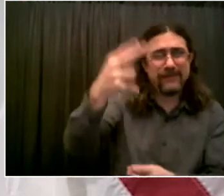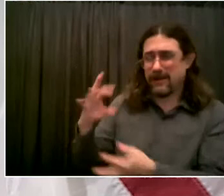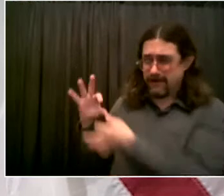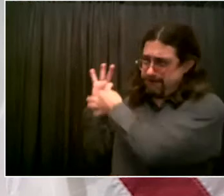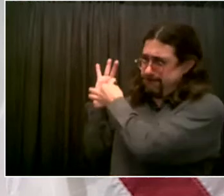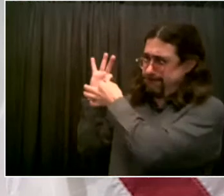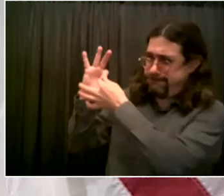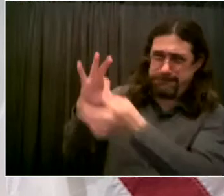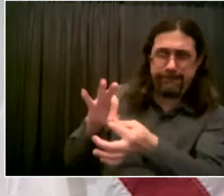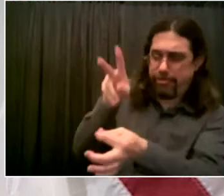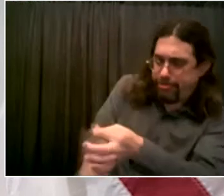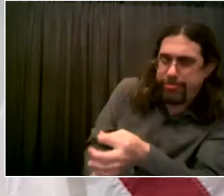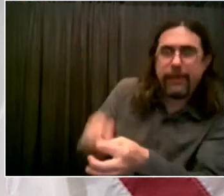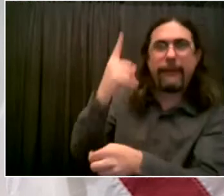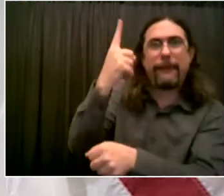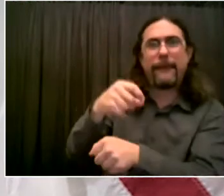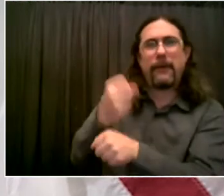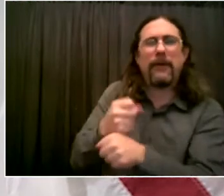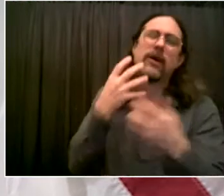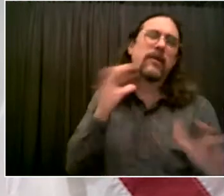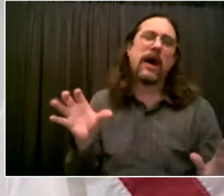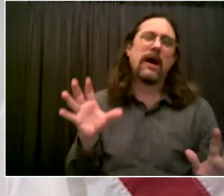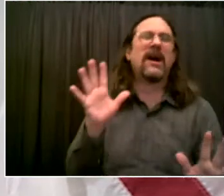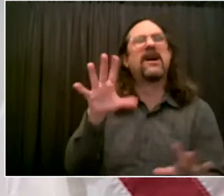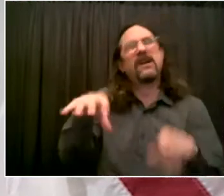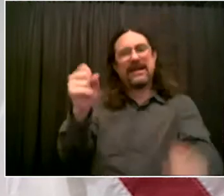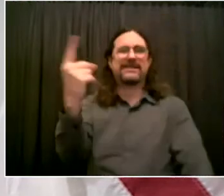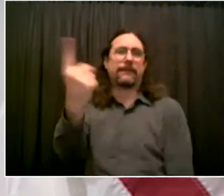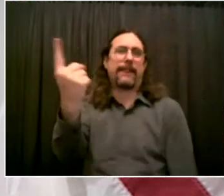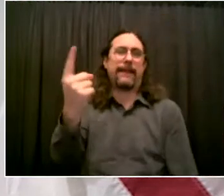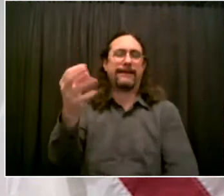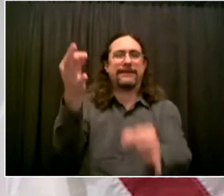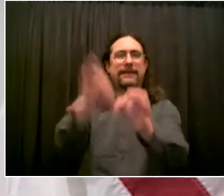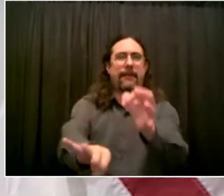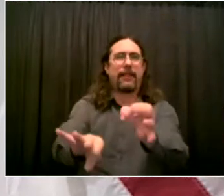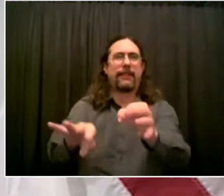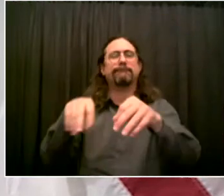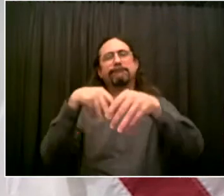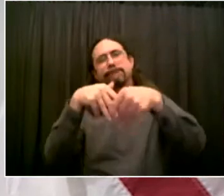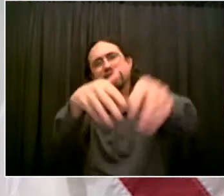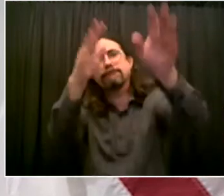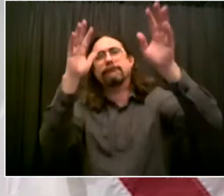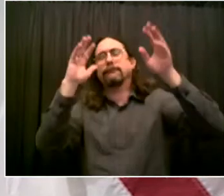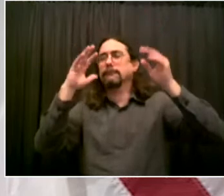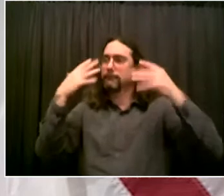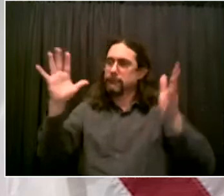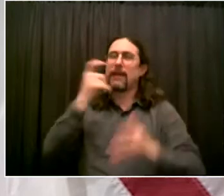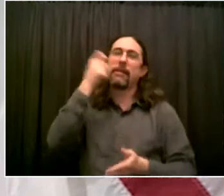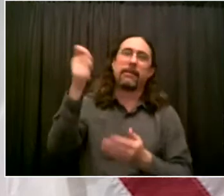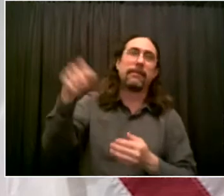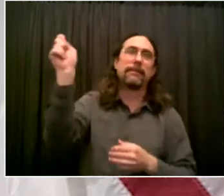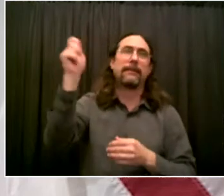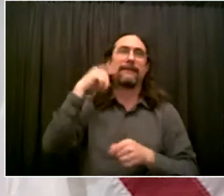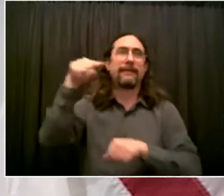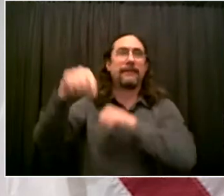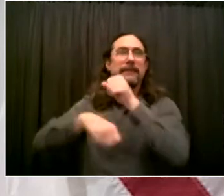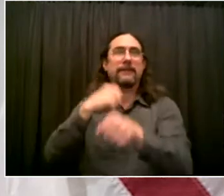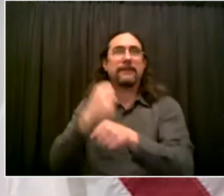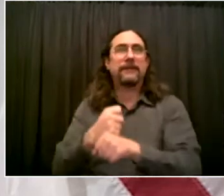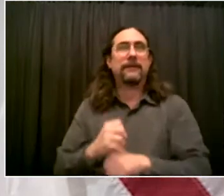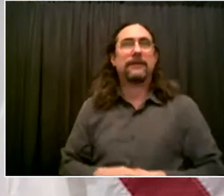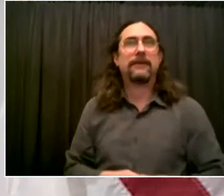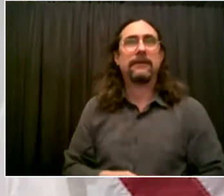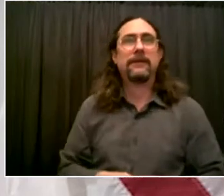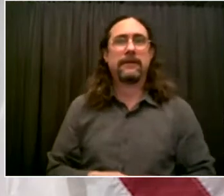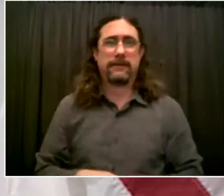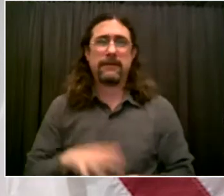it's conceivable later on in the year, in the fall, maybe. I certainly think you'll see